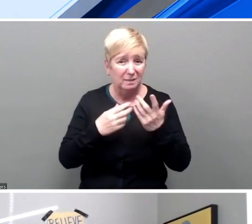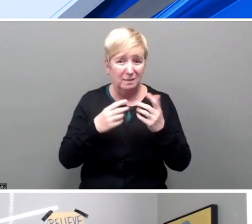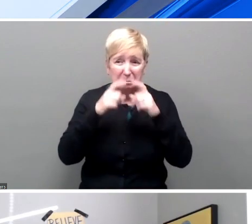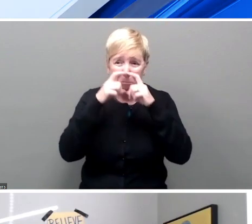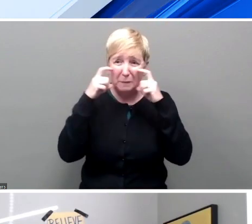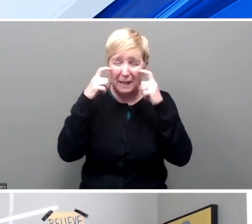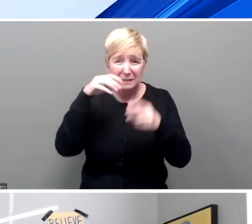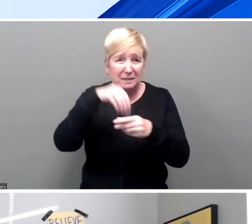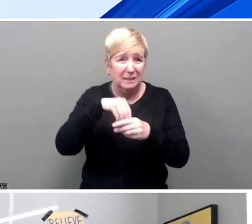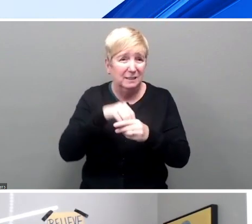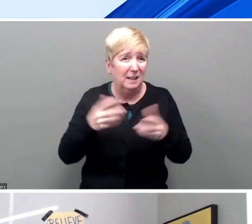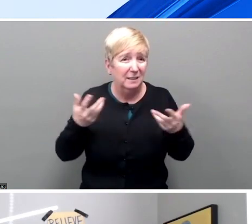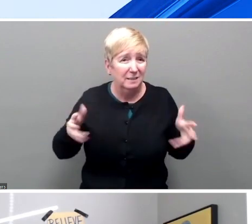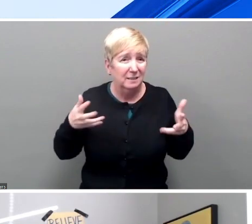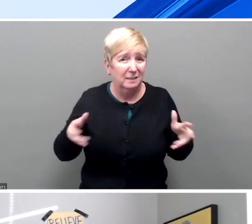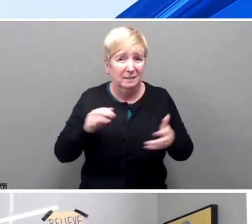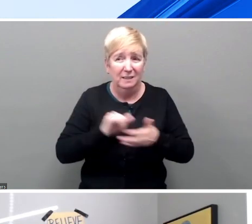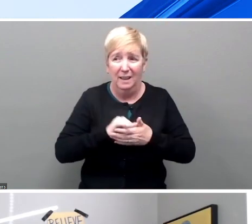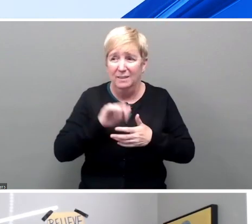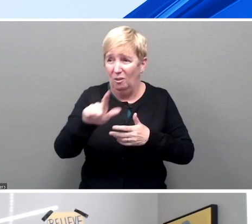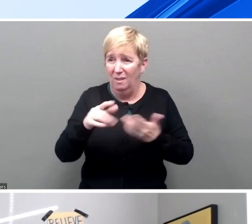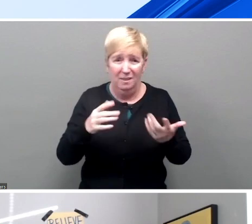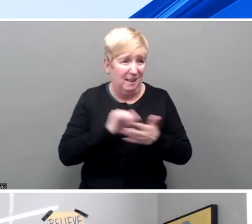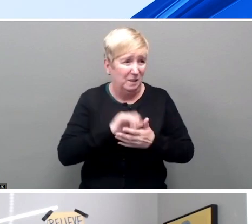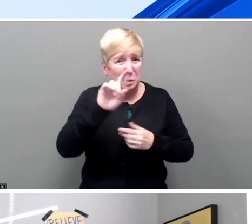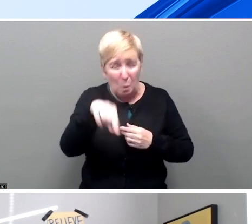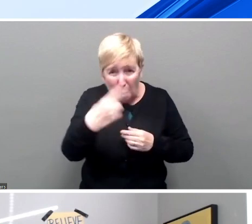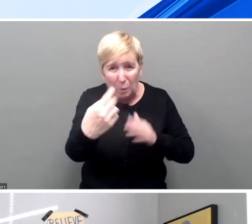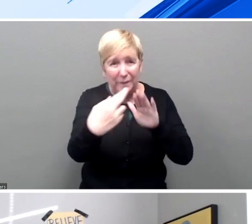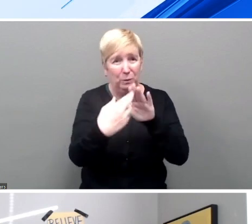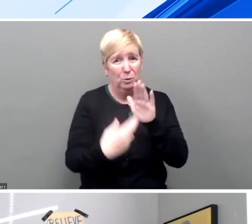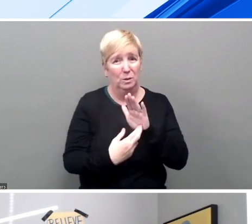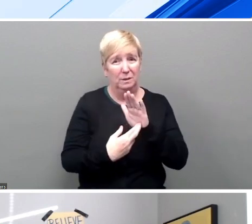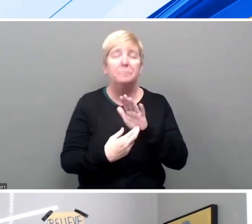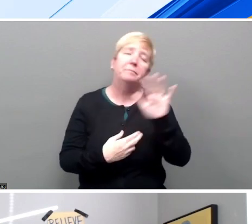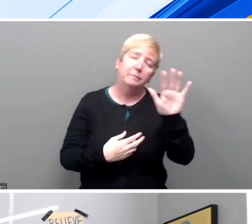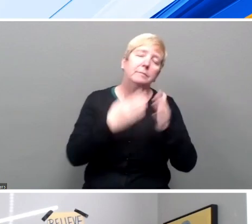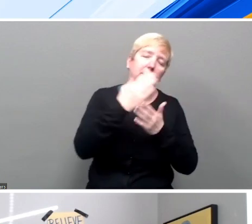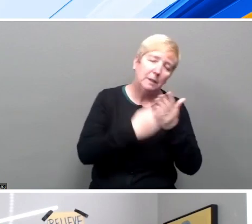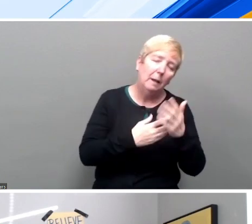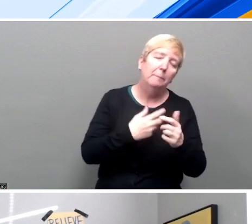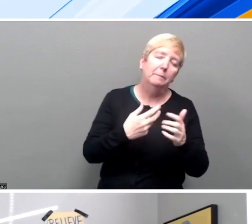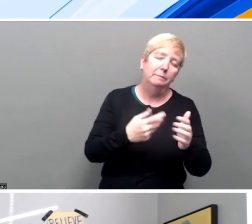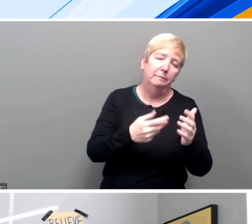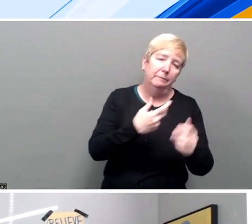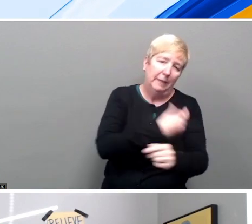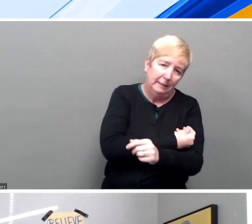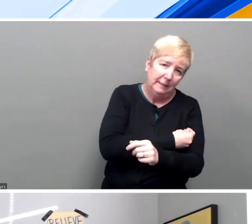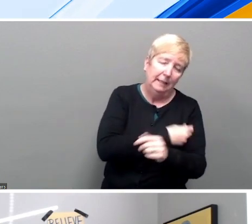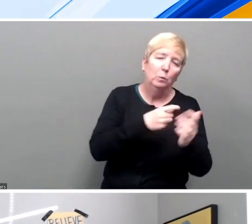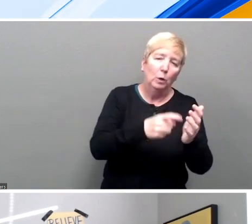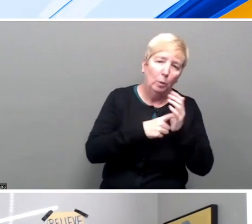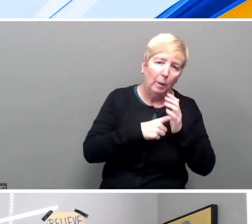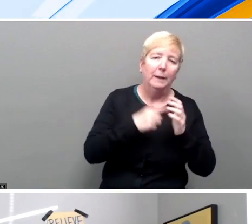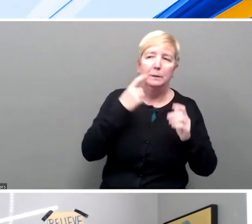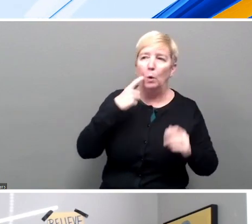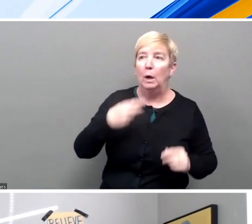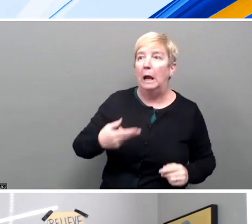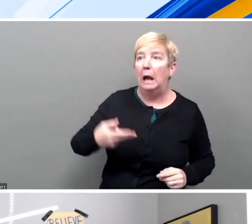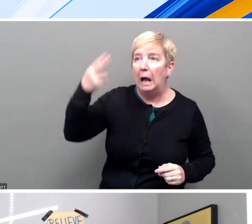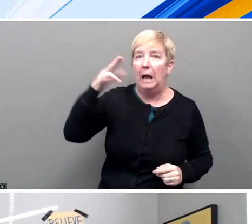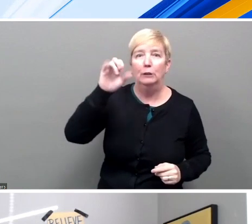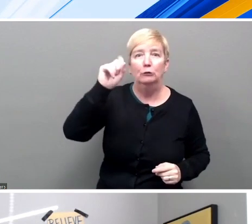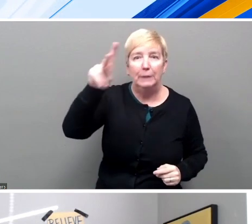time in terms of regulations, and then certain vaccine requirements for high-risk individuals who have a lot of contact